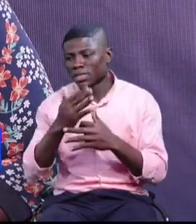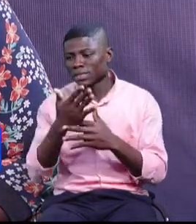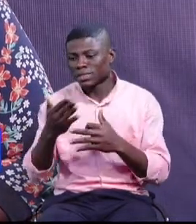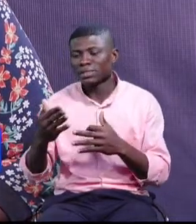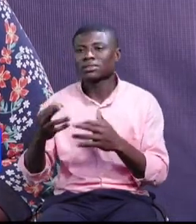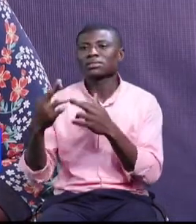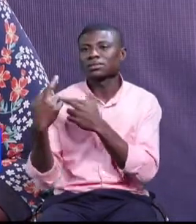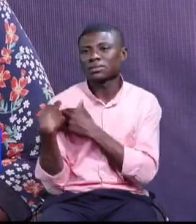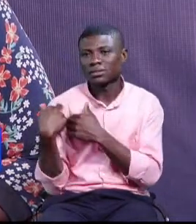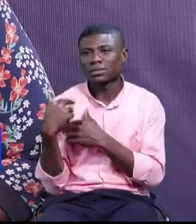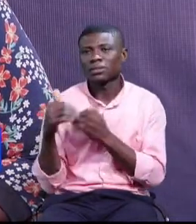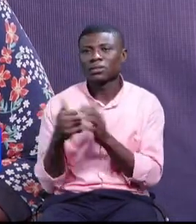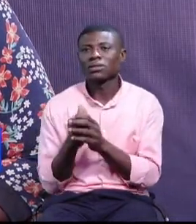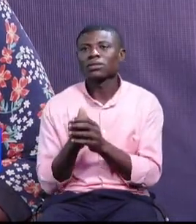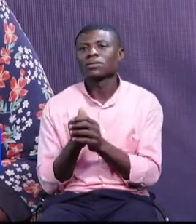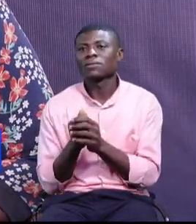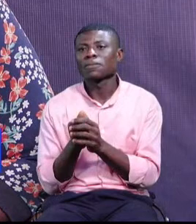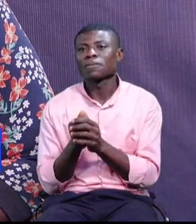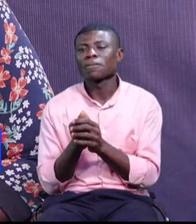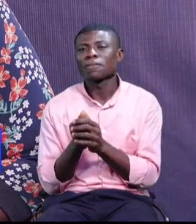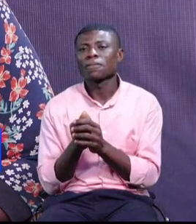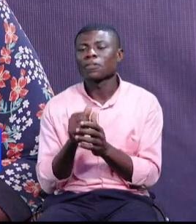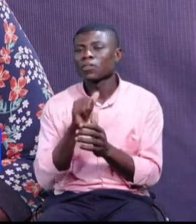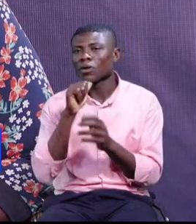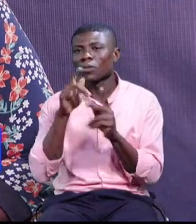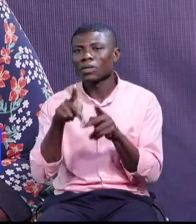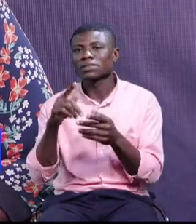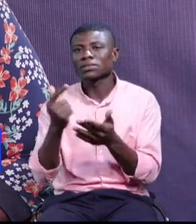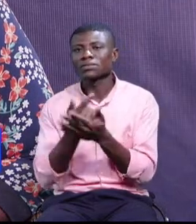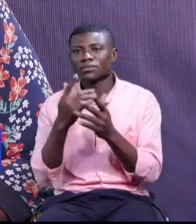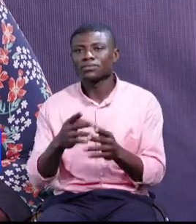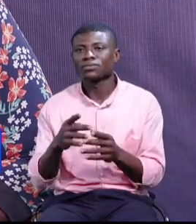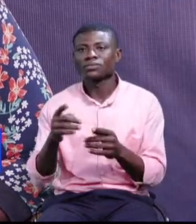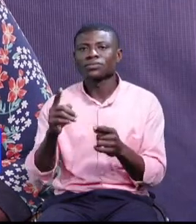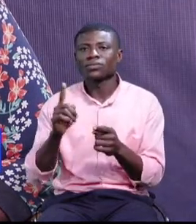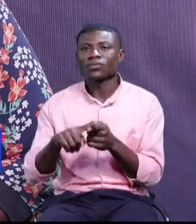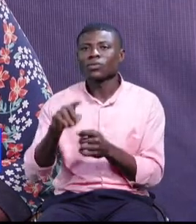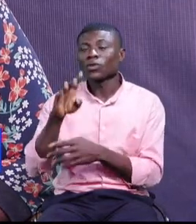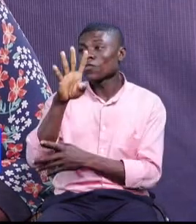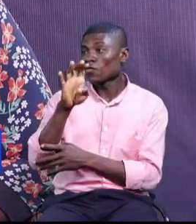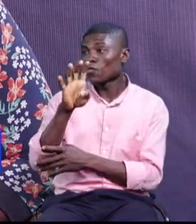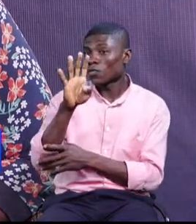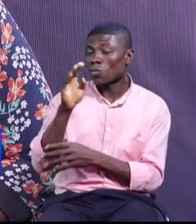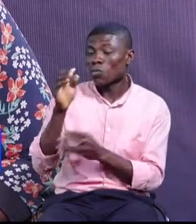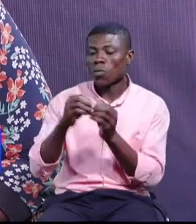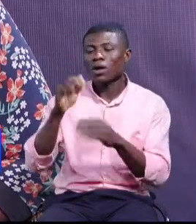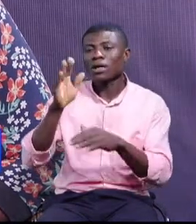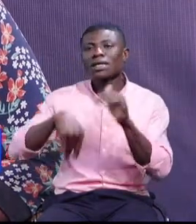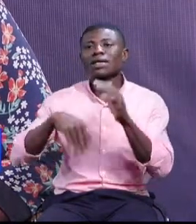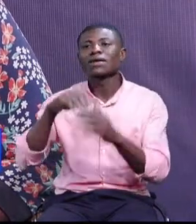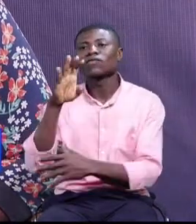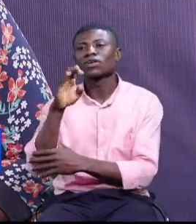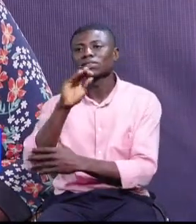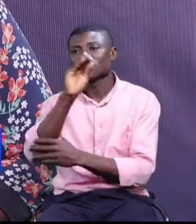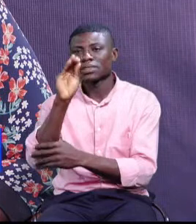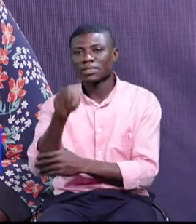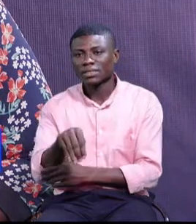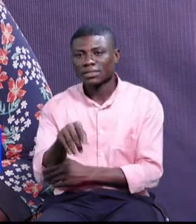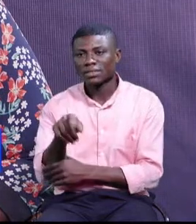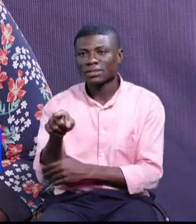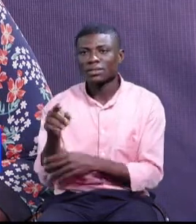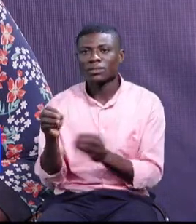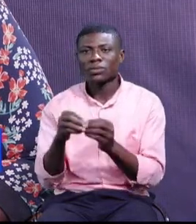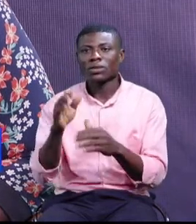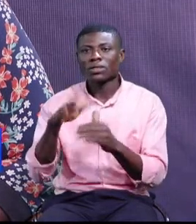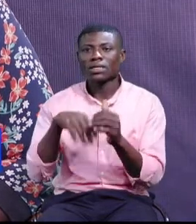shareholding or owned by a non-Ghanaian up to the tune of more than 40%. More